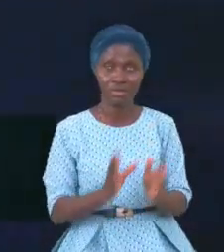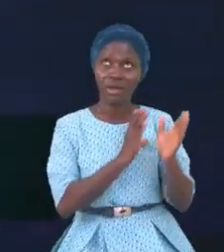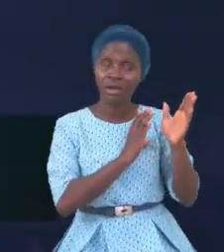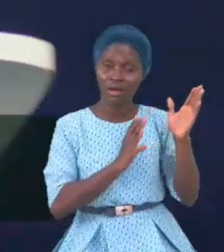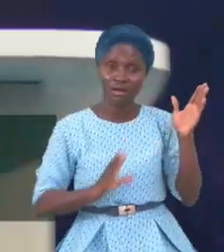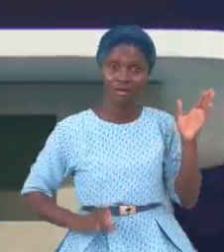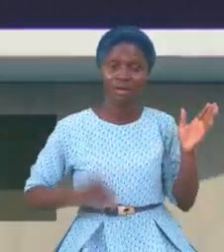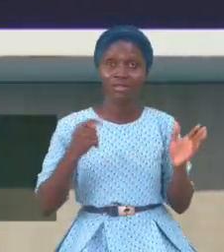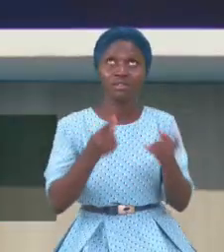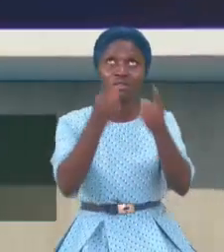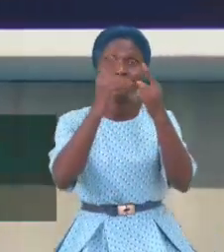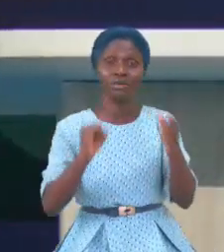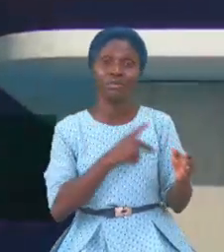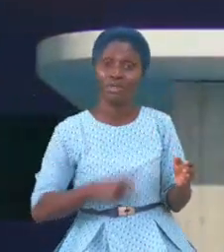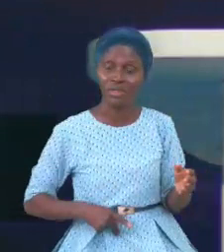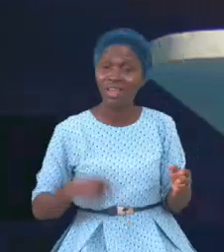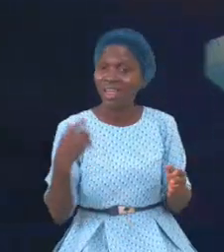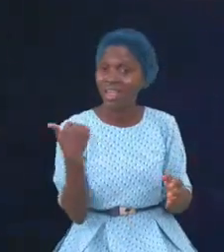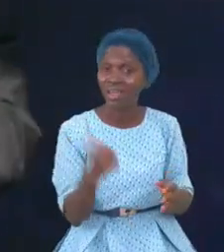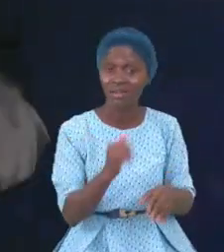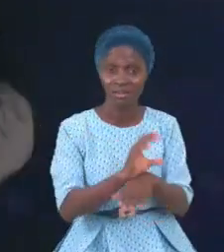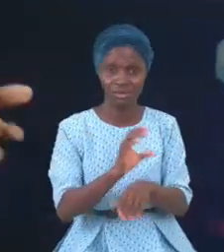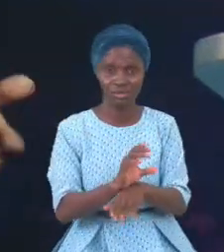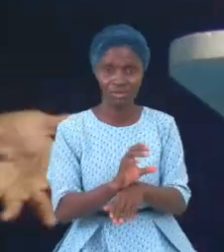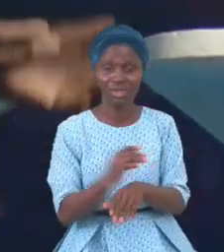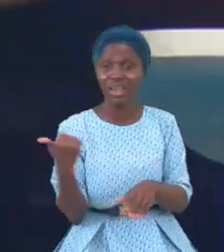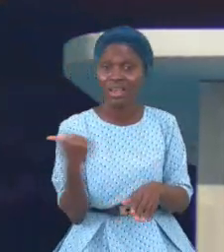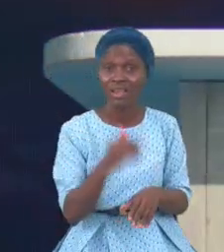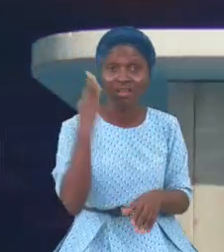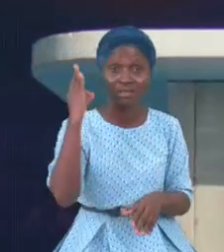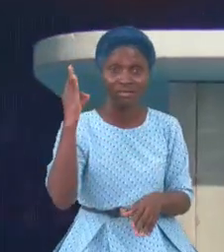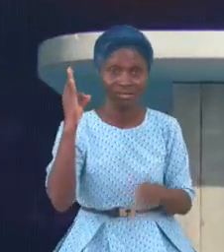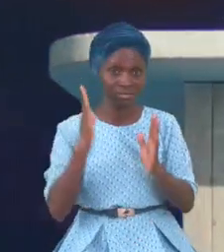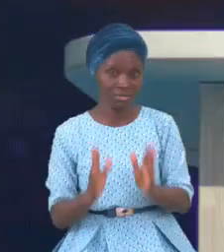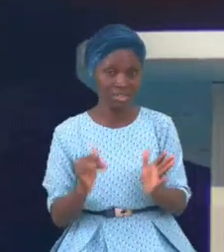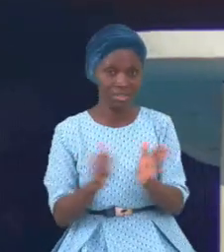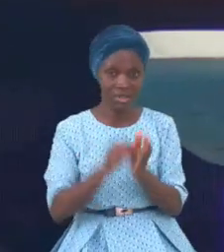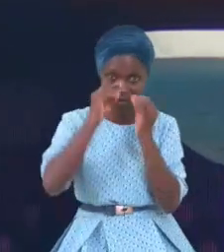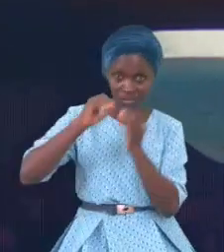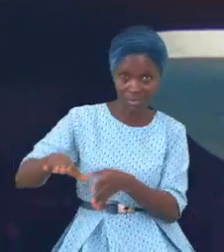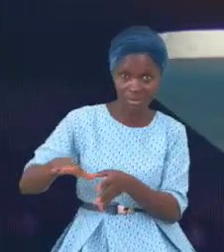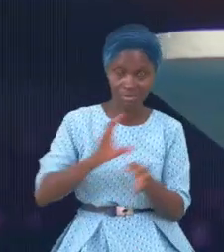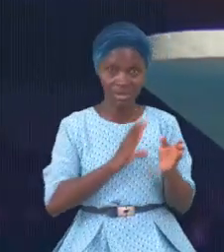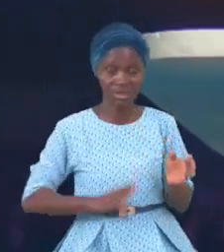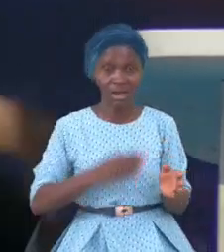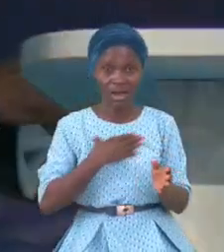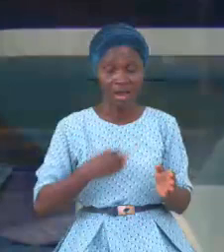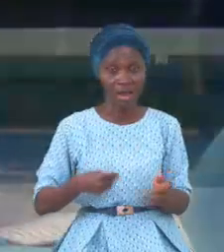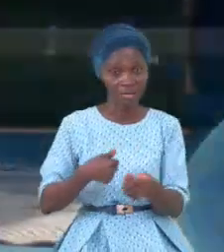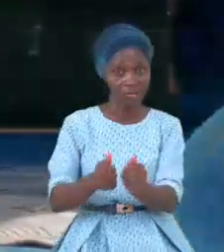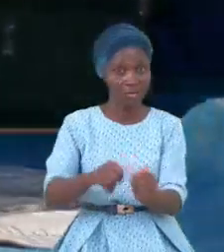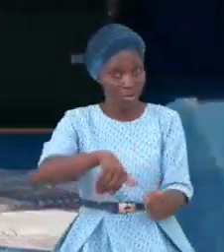any denomination, any minister that forsakes Christ and then is after other things, that